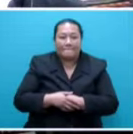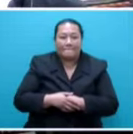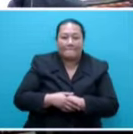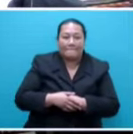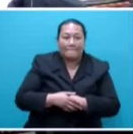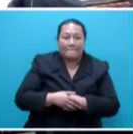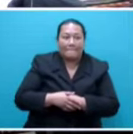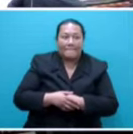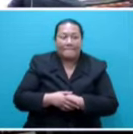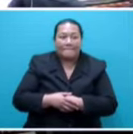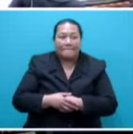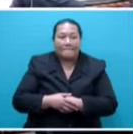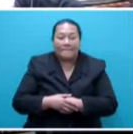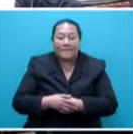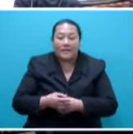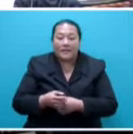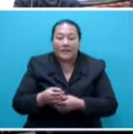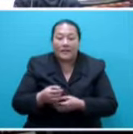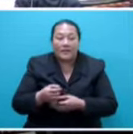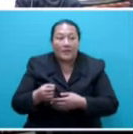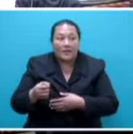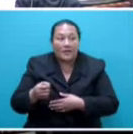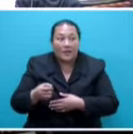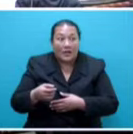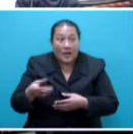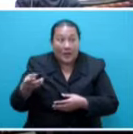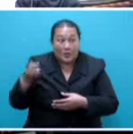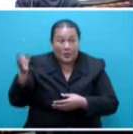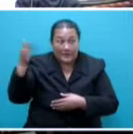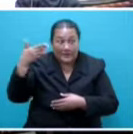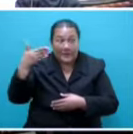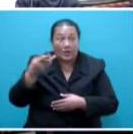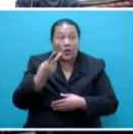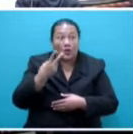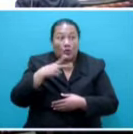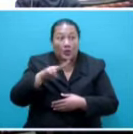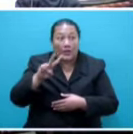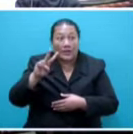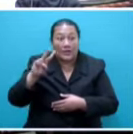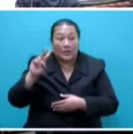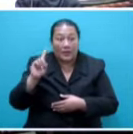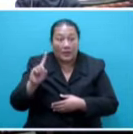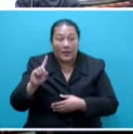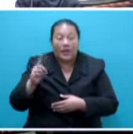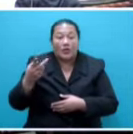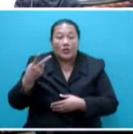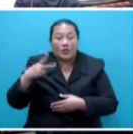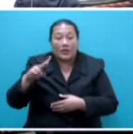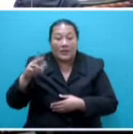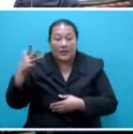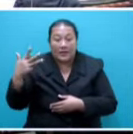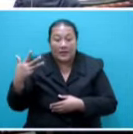Honourable members, the result of the vote, there being 29 ayes,